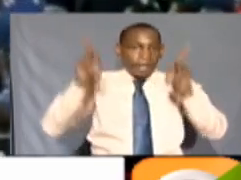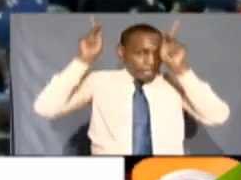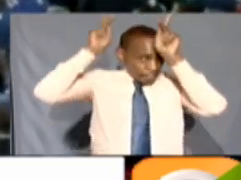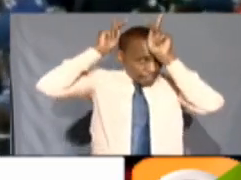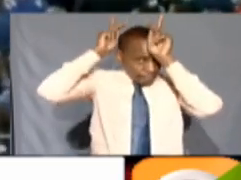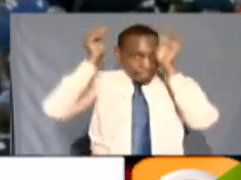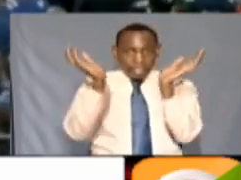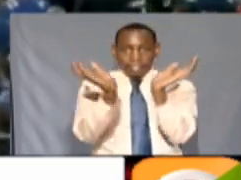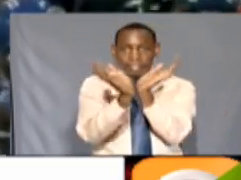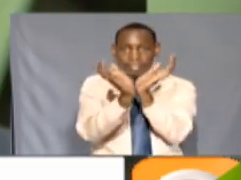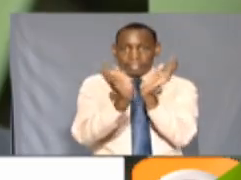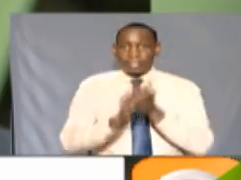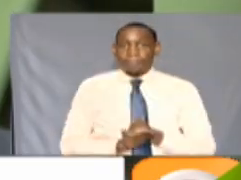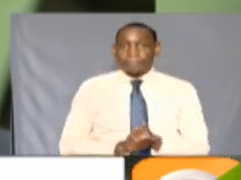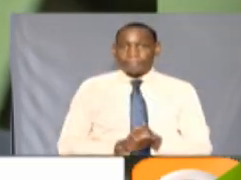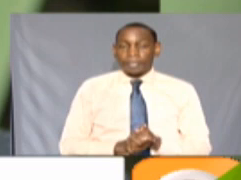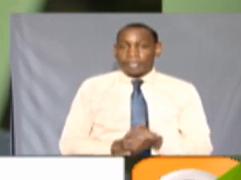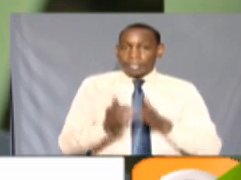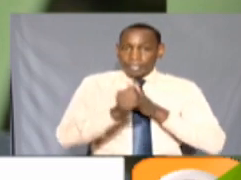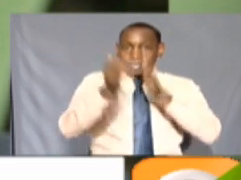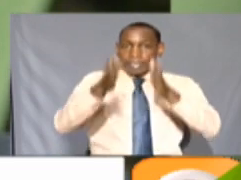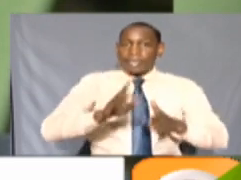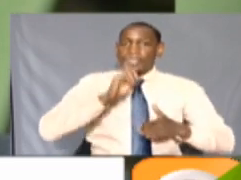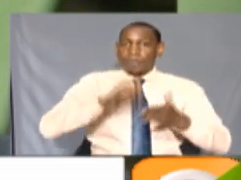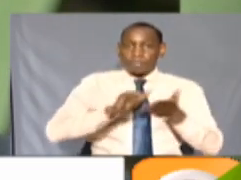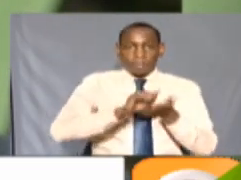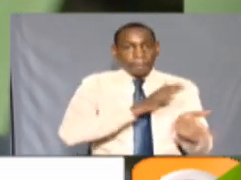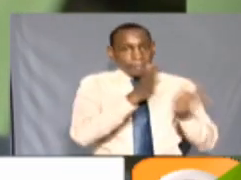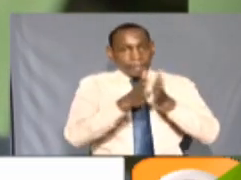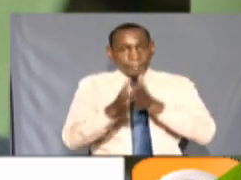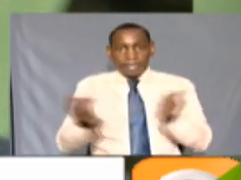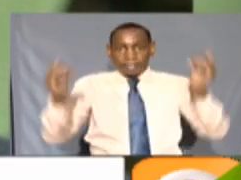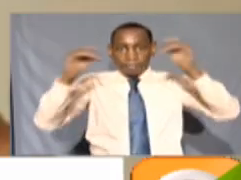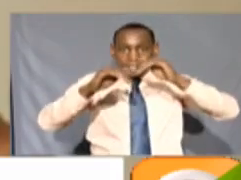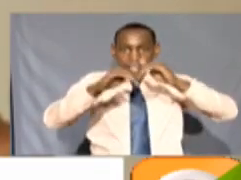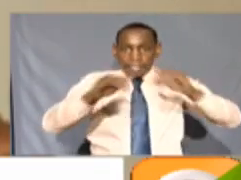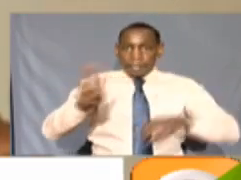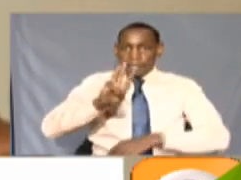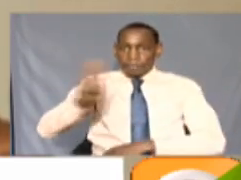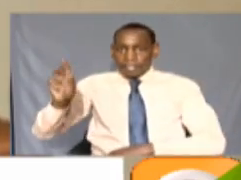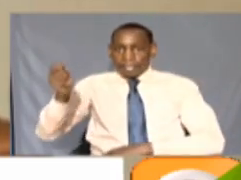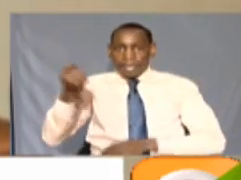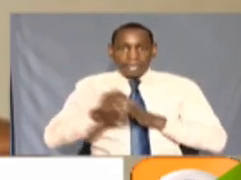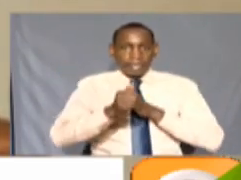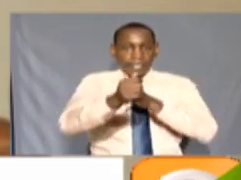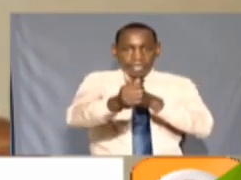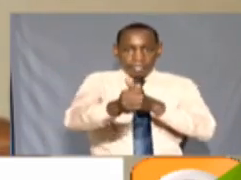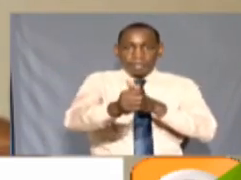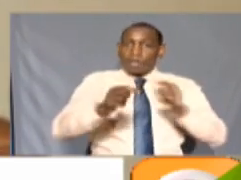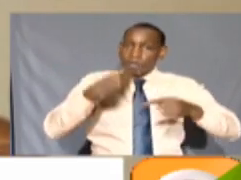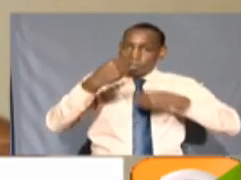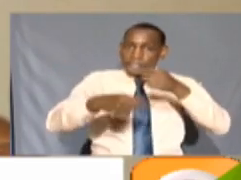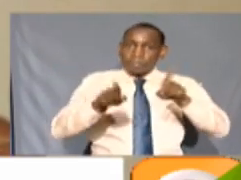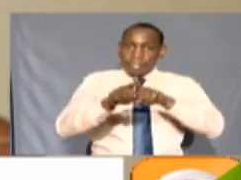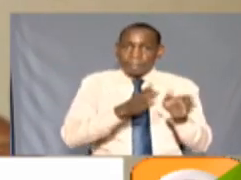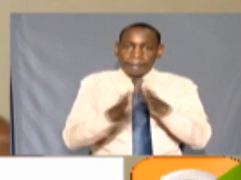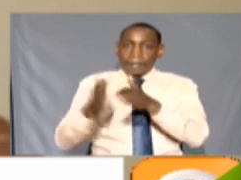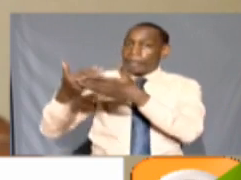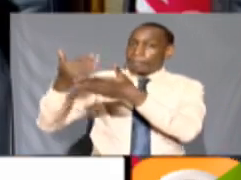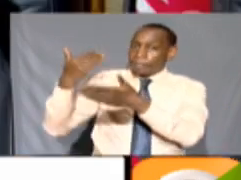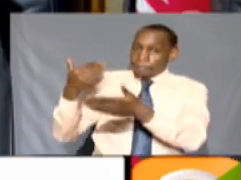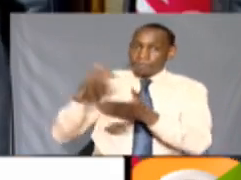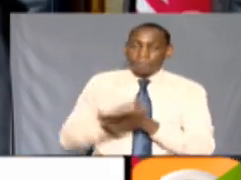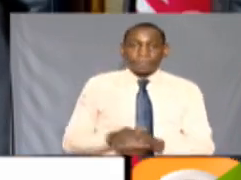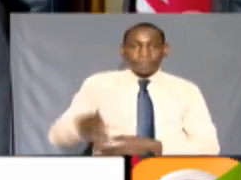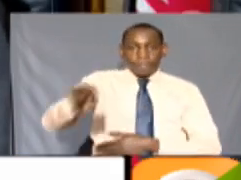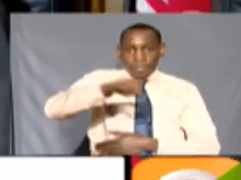in Kakamega County. The leaders saying the planned meeting, which has split the Western Kenya leadership, will go on as planned. We are